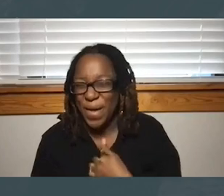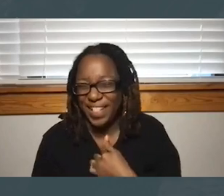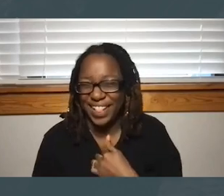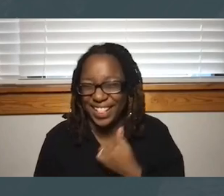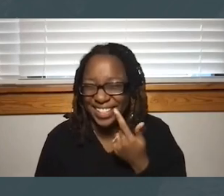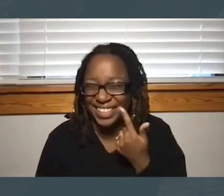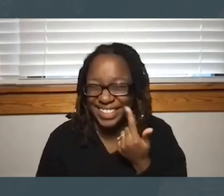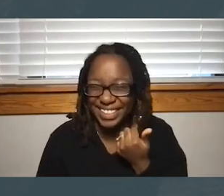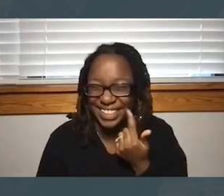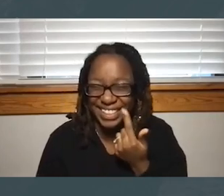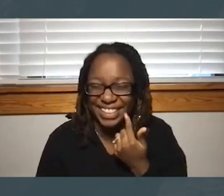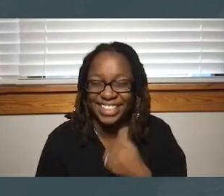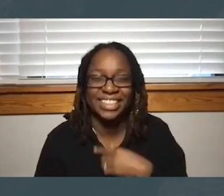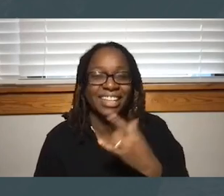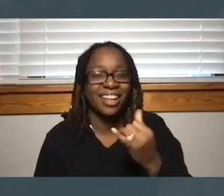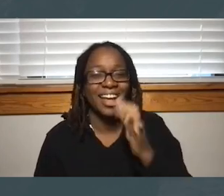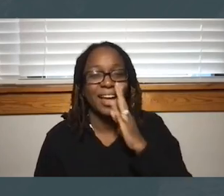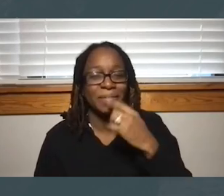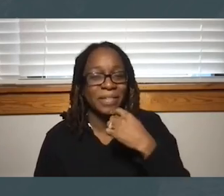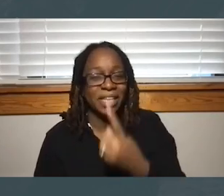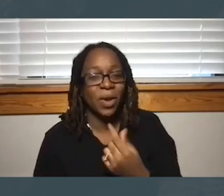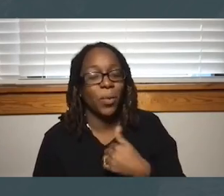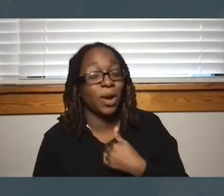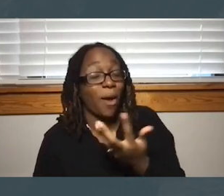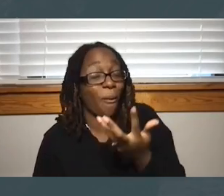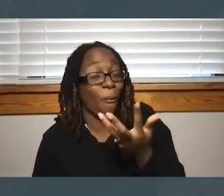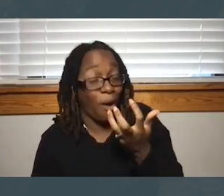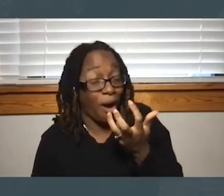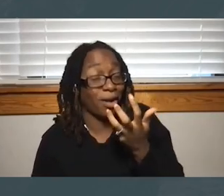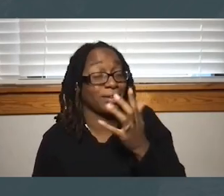So let me tell you what I was going to do.